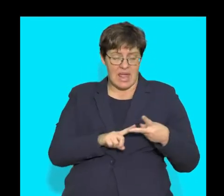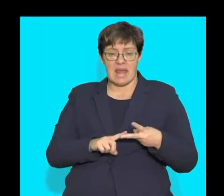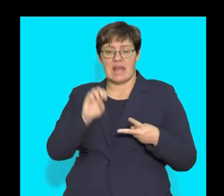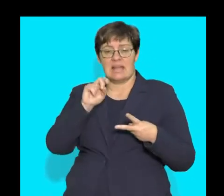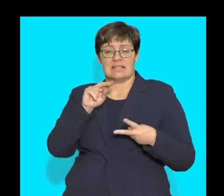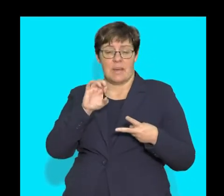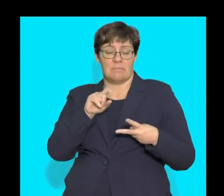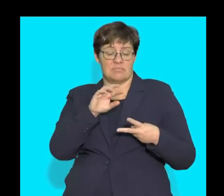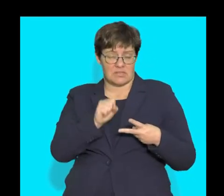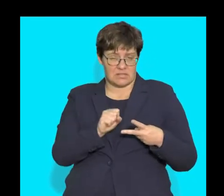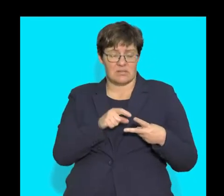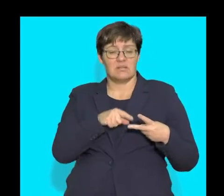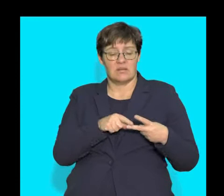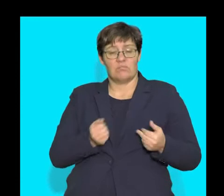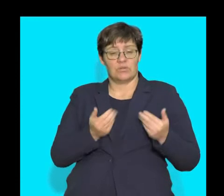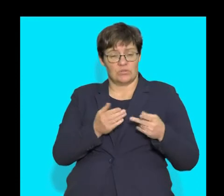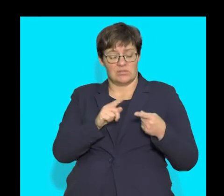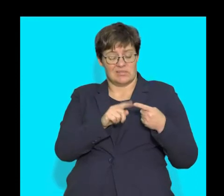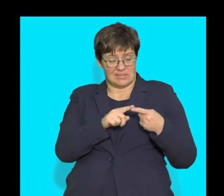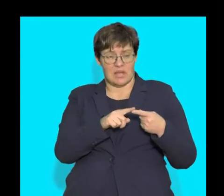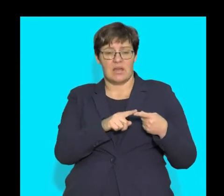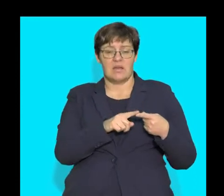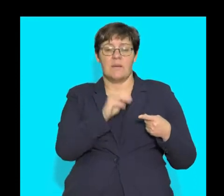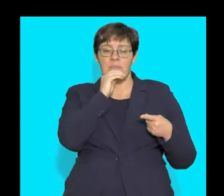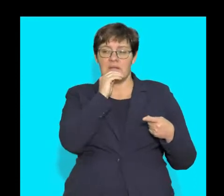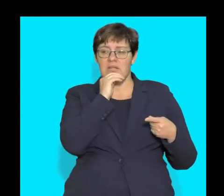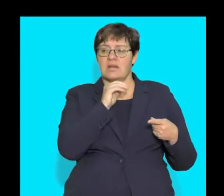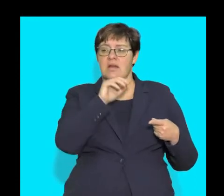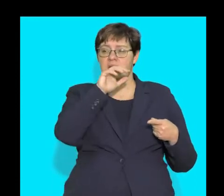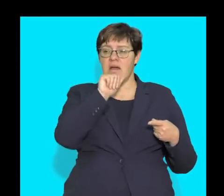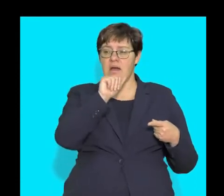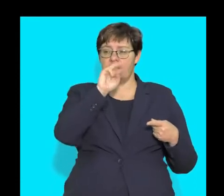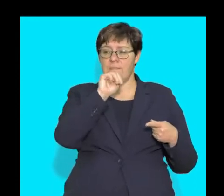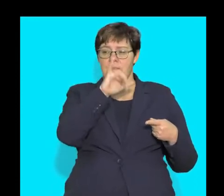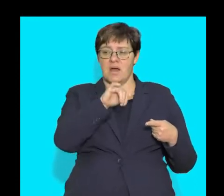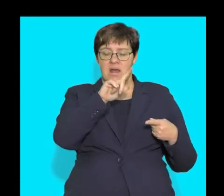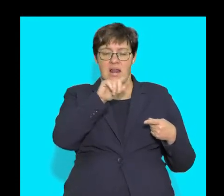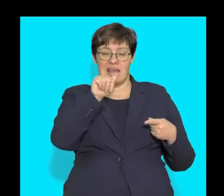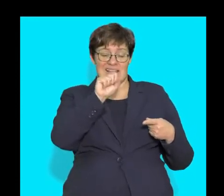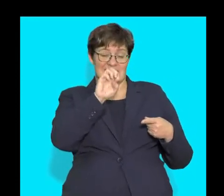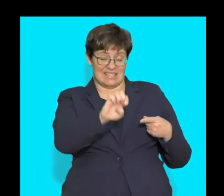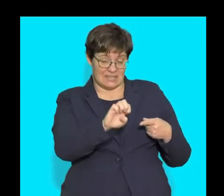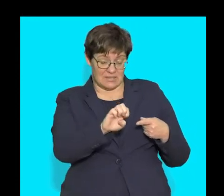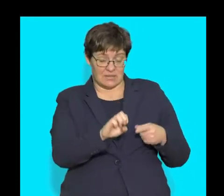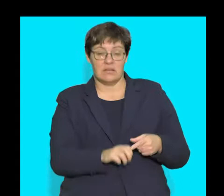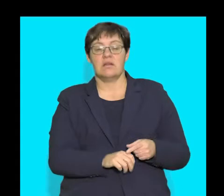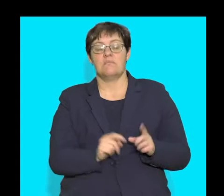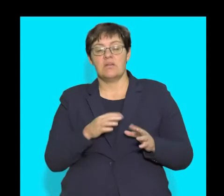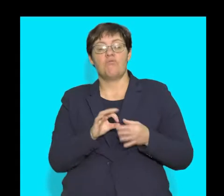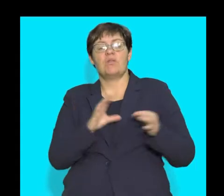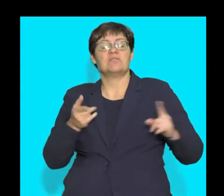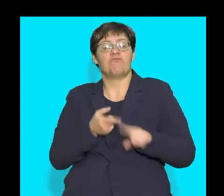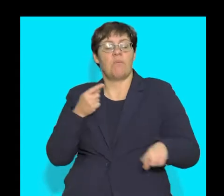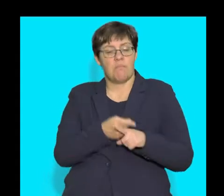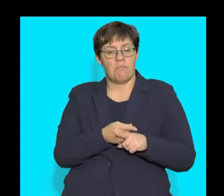enzymes which break down the starch, which are called amylases, and these basically are released from